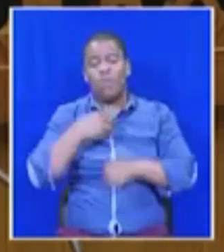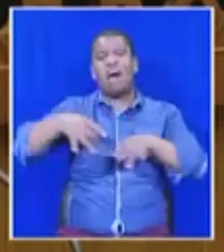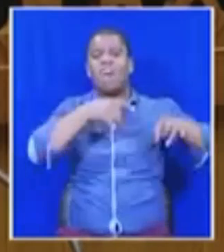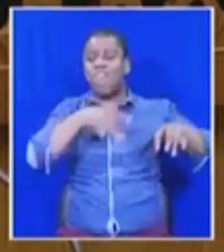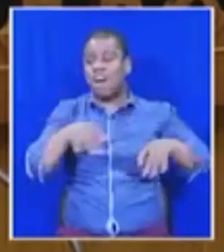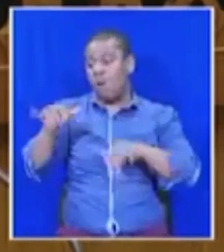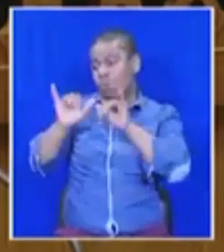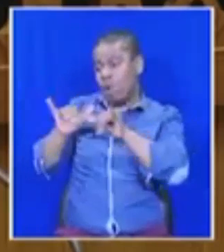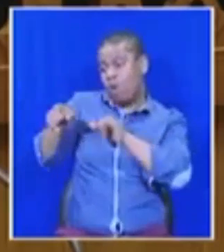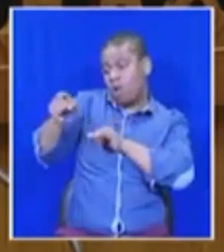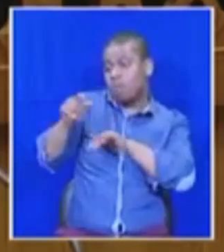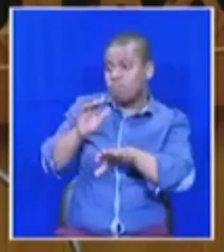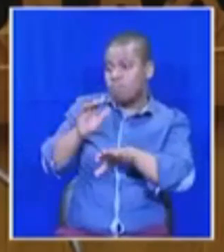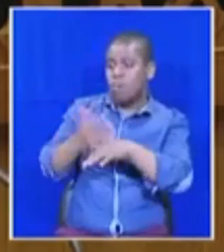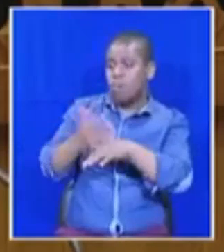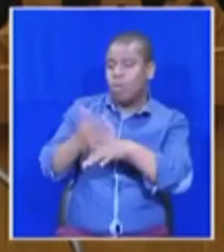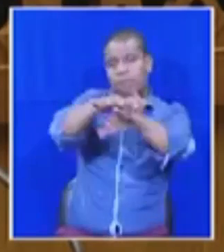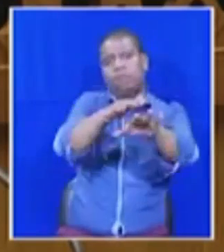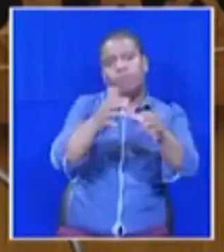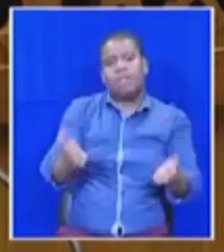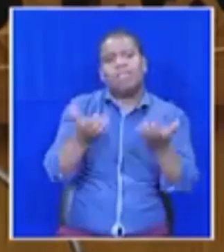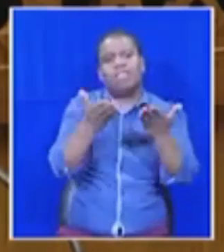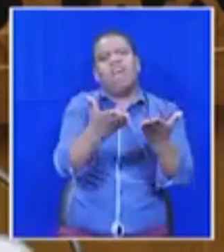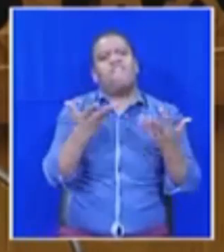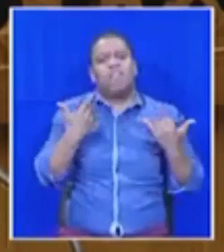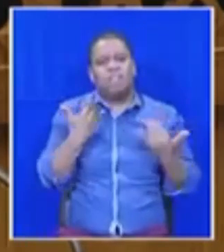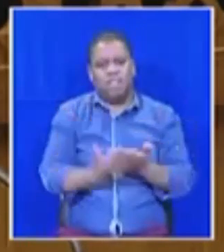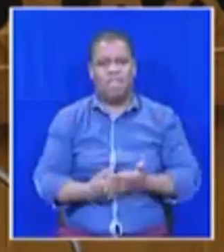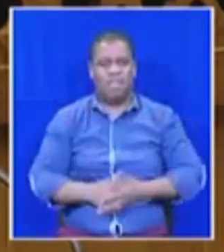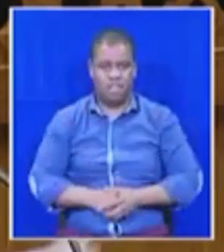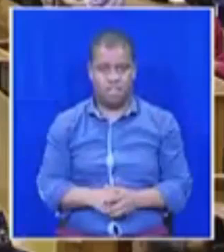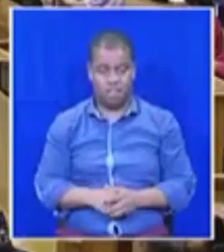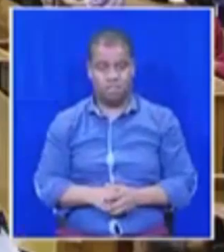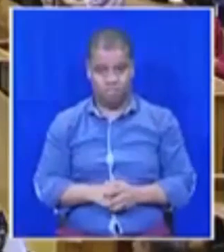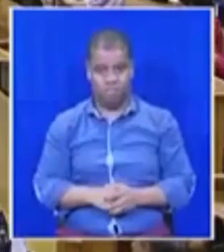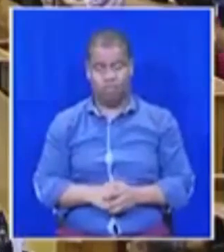NYDA to deliver services for the young people. Thank you very much. Thank you.